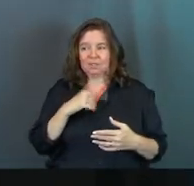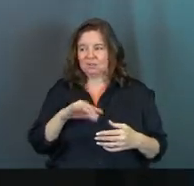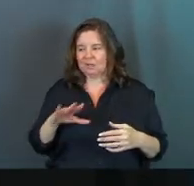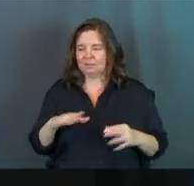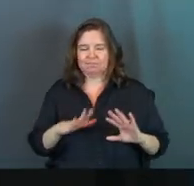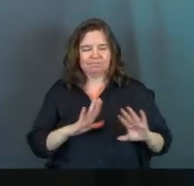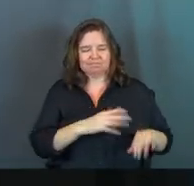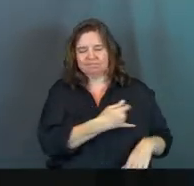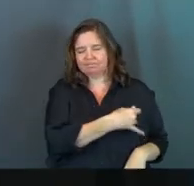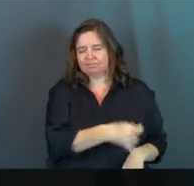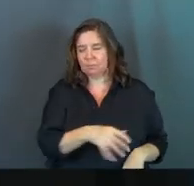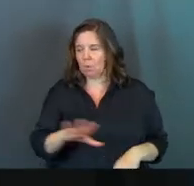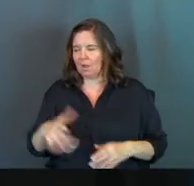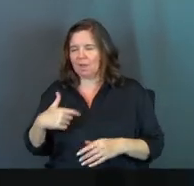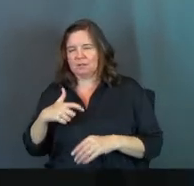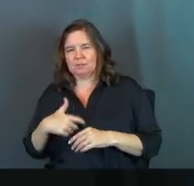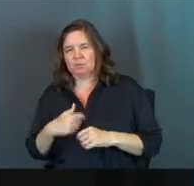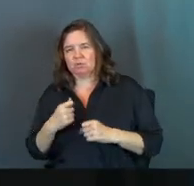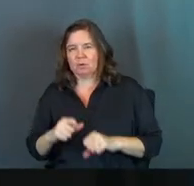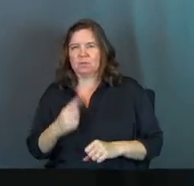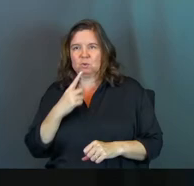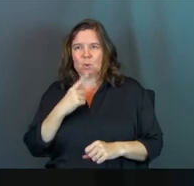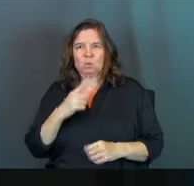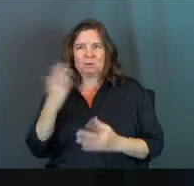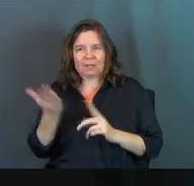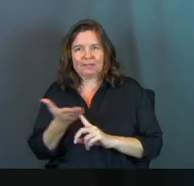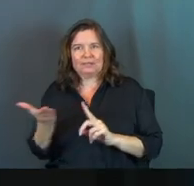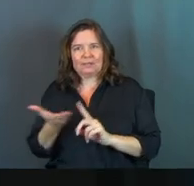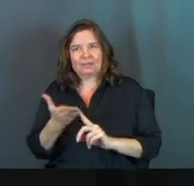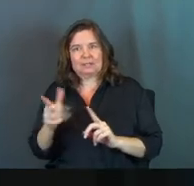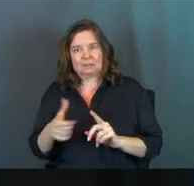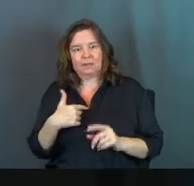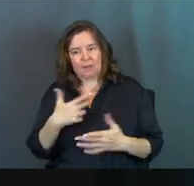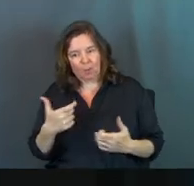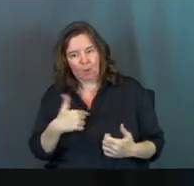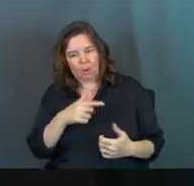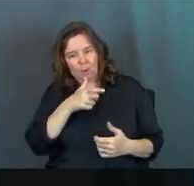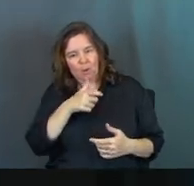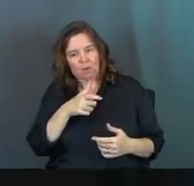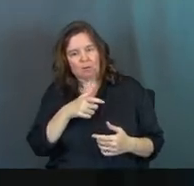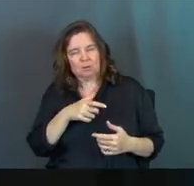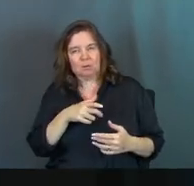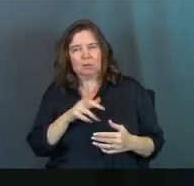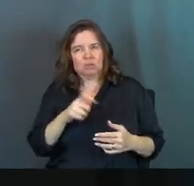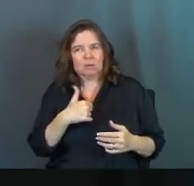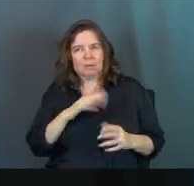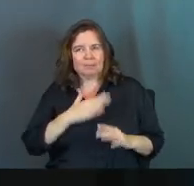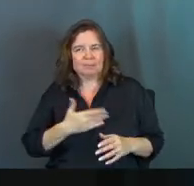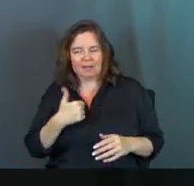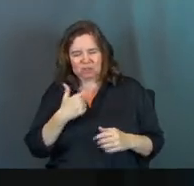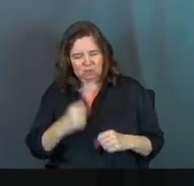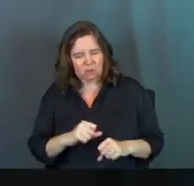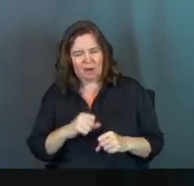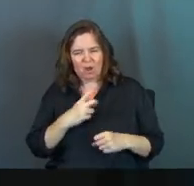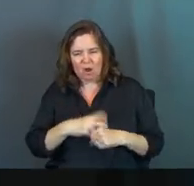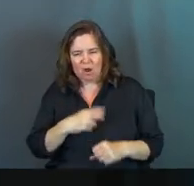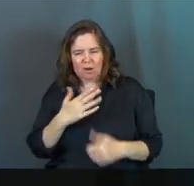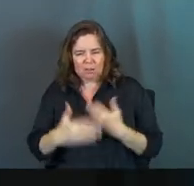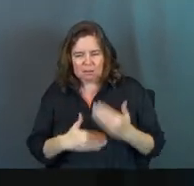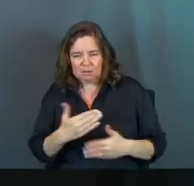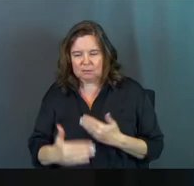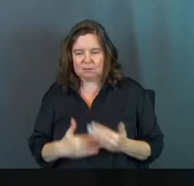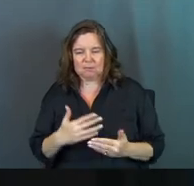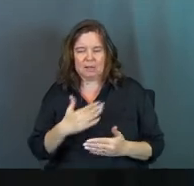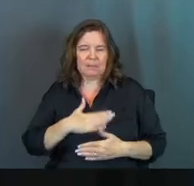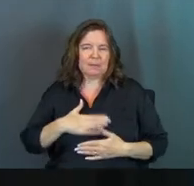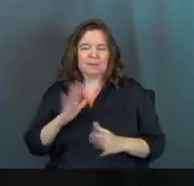said, you know what? Like I, the whole time I should have just been trying so hard to convince James that I was who I said I was. And it should have upset me. And I should have just tried to be like, okay, maybe